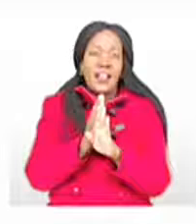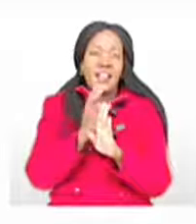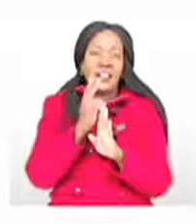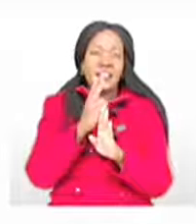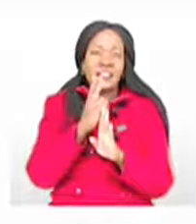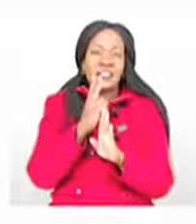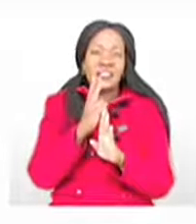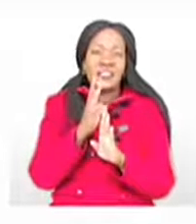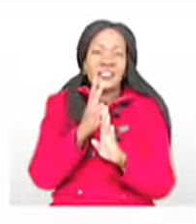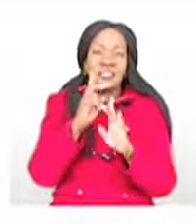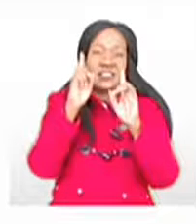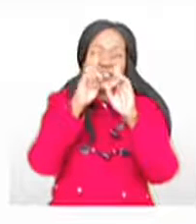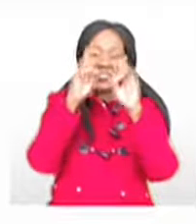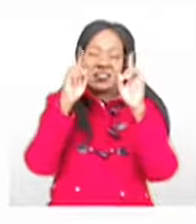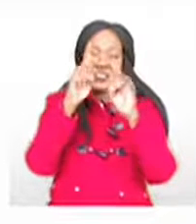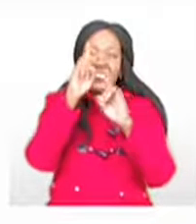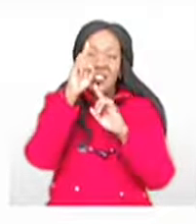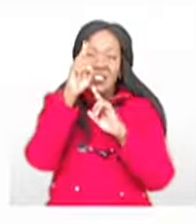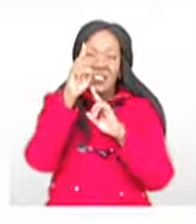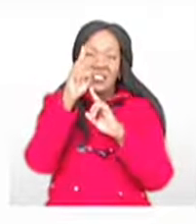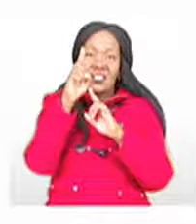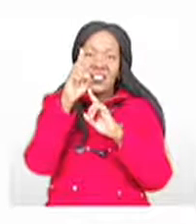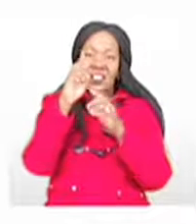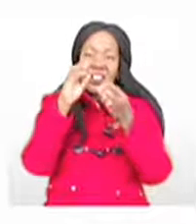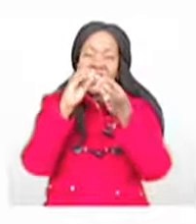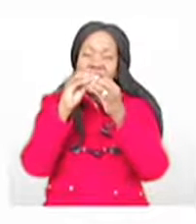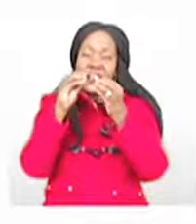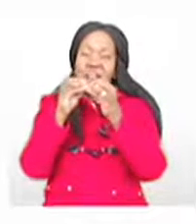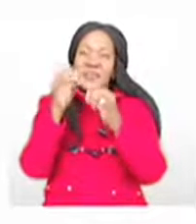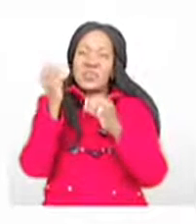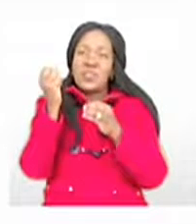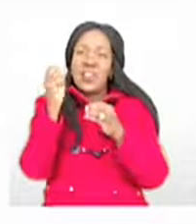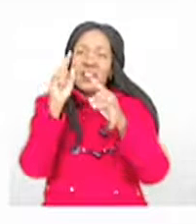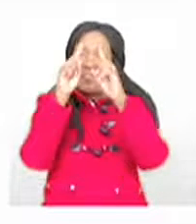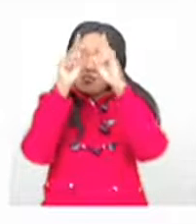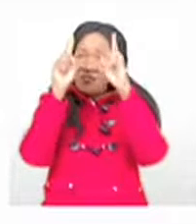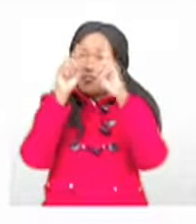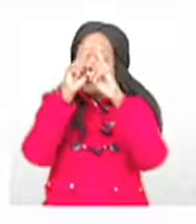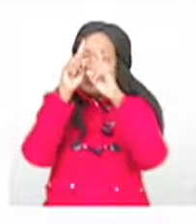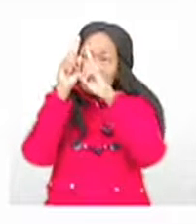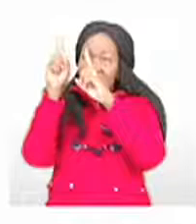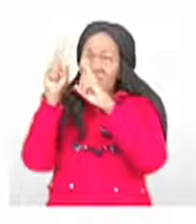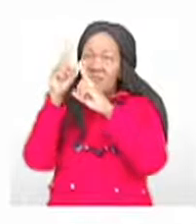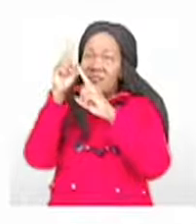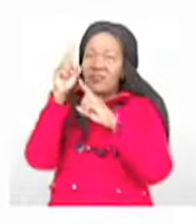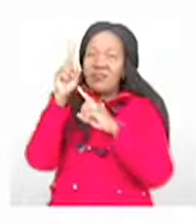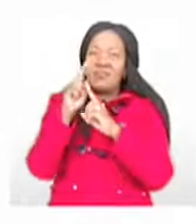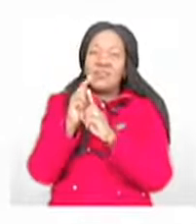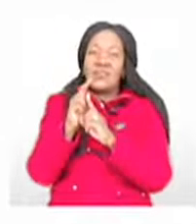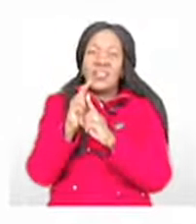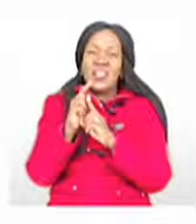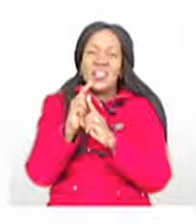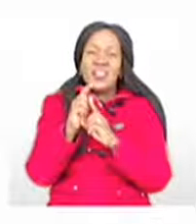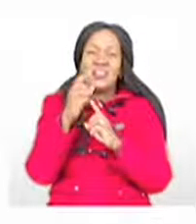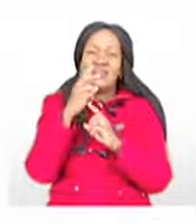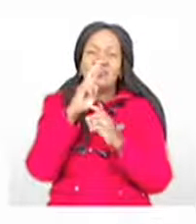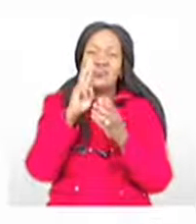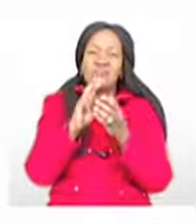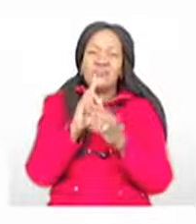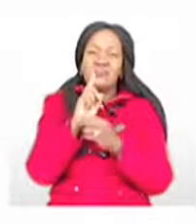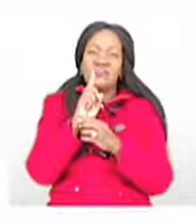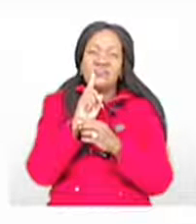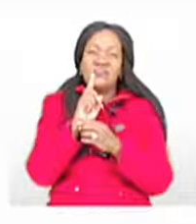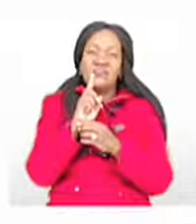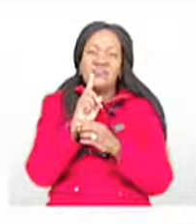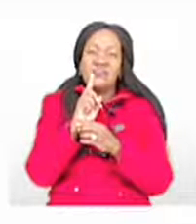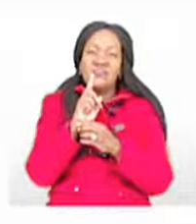of page 20, there are numbers in blocks. Shall we read those numbers together